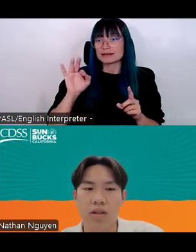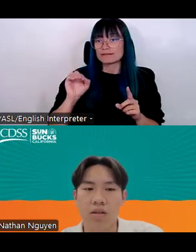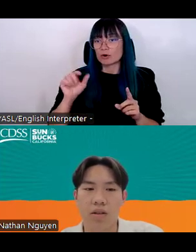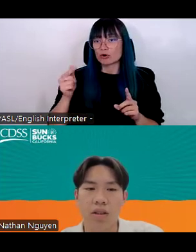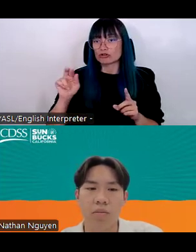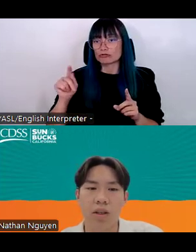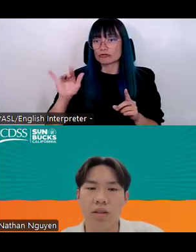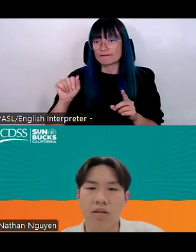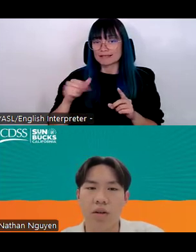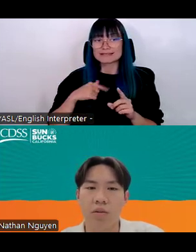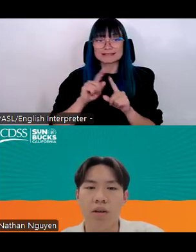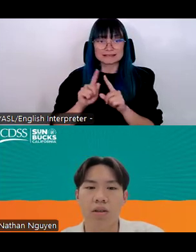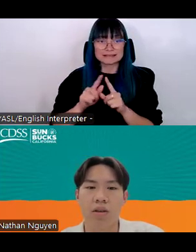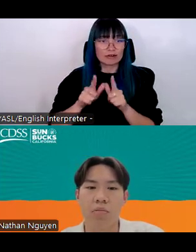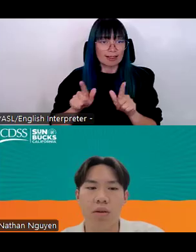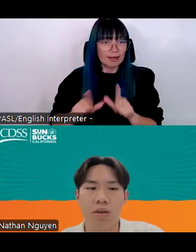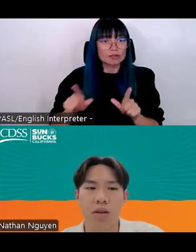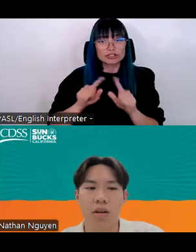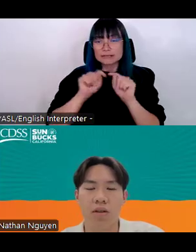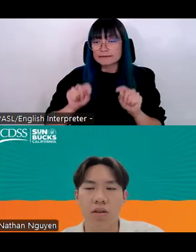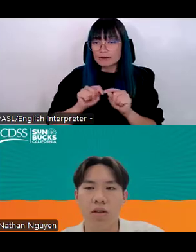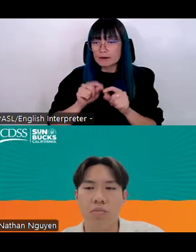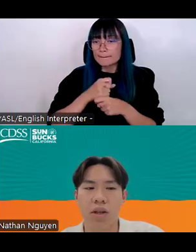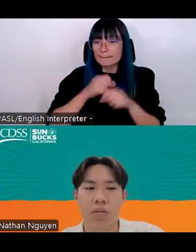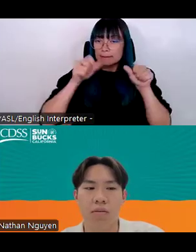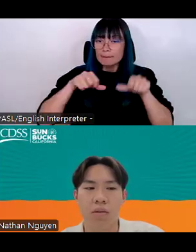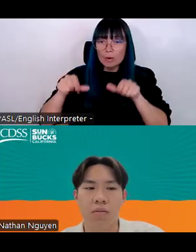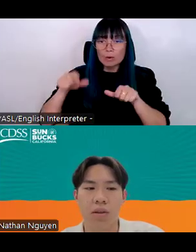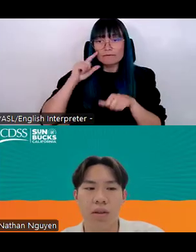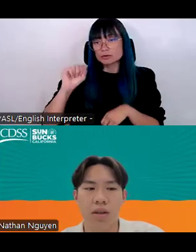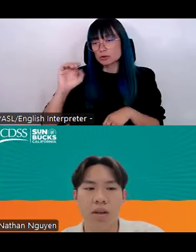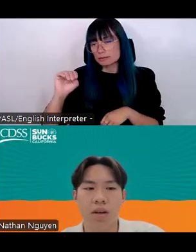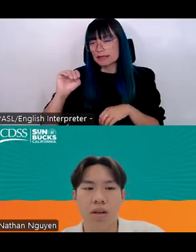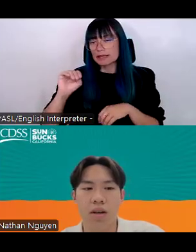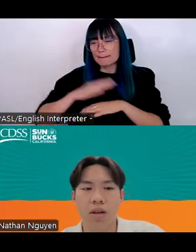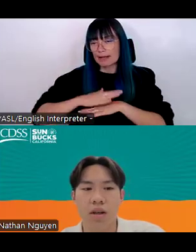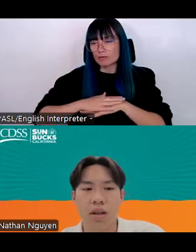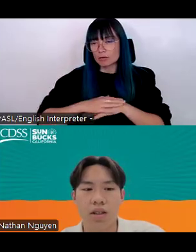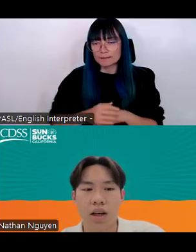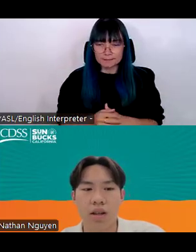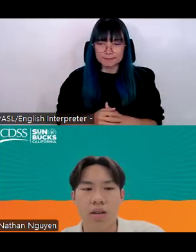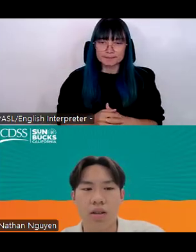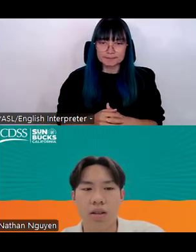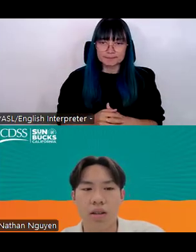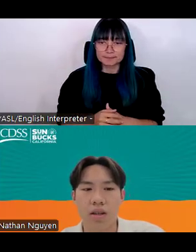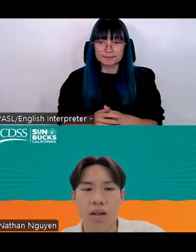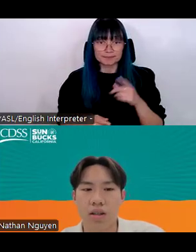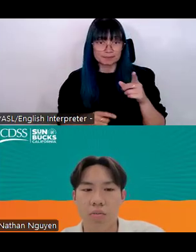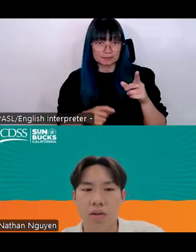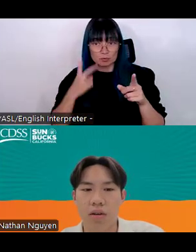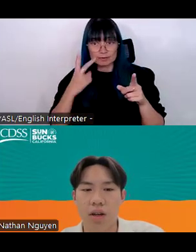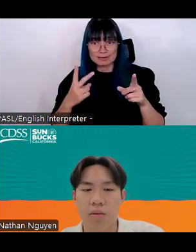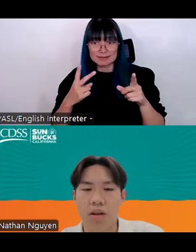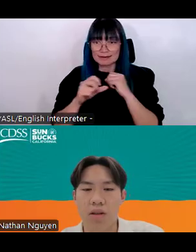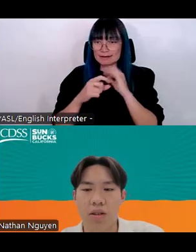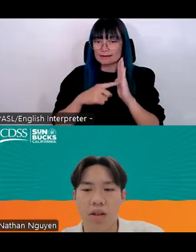versions and serve as templates for our partners to create posts on their social media platforms. On this slide, you can see an